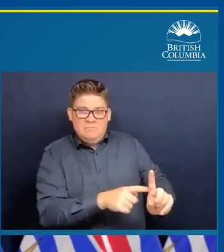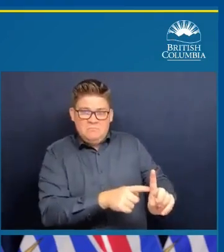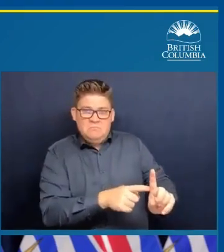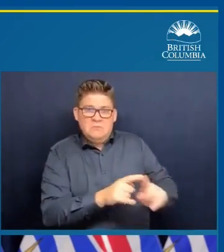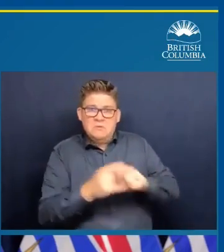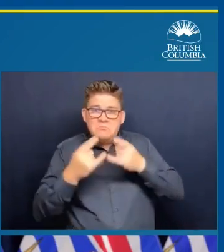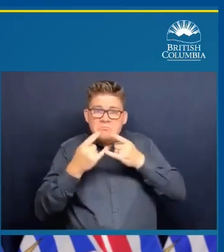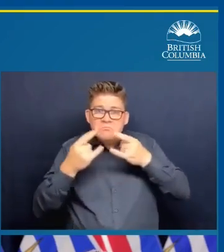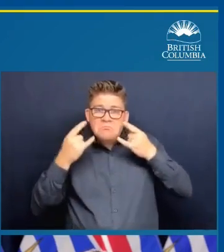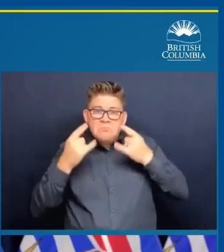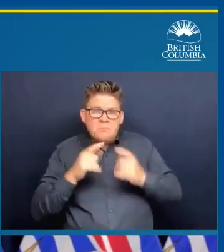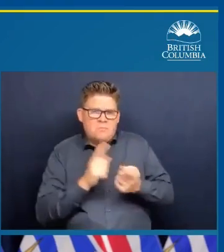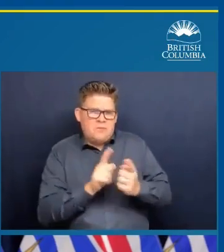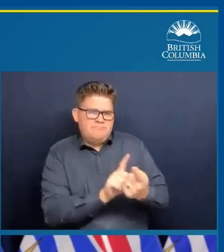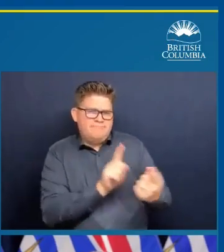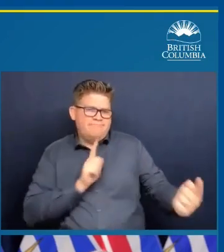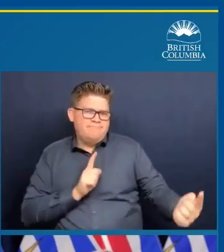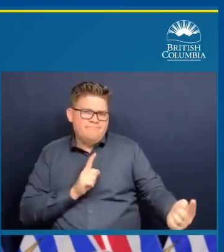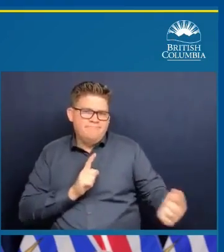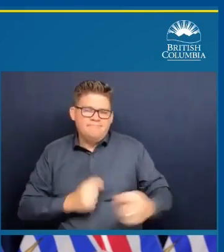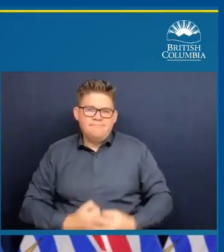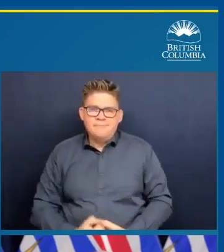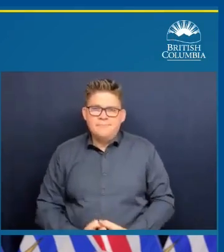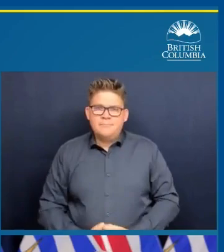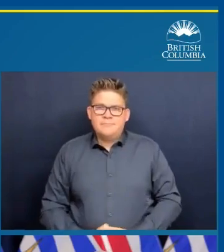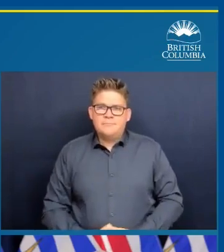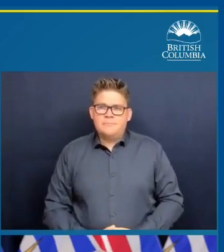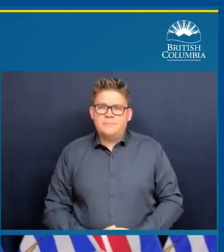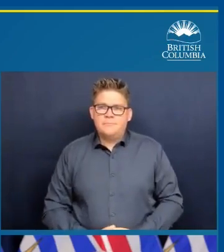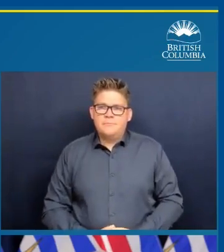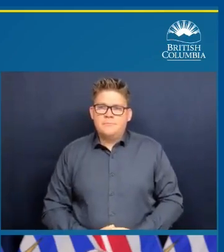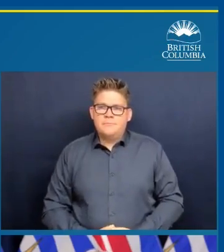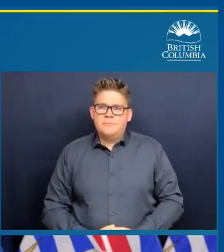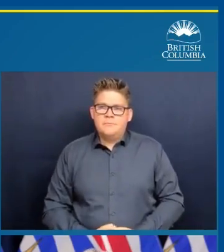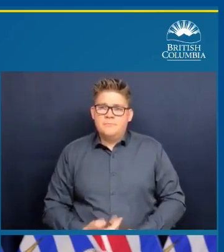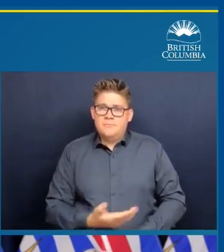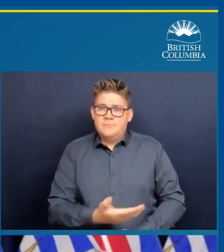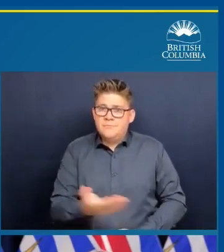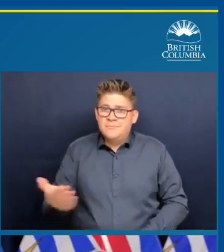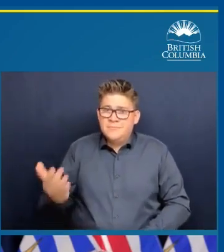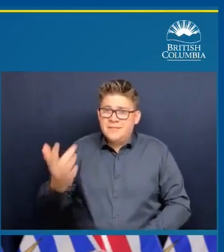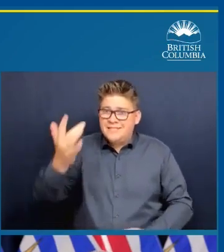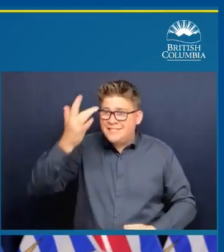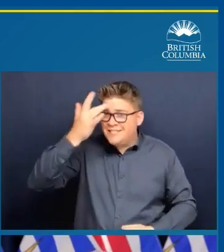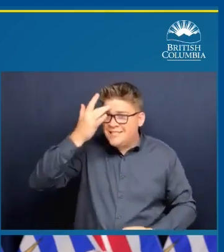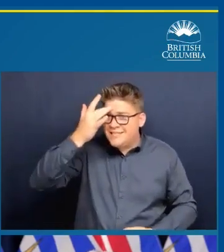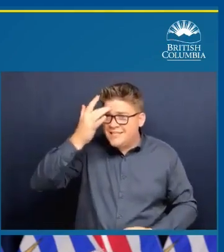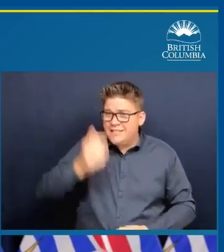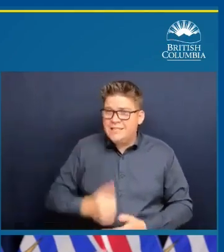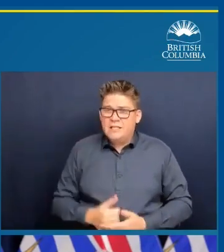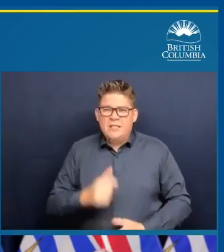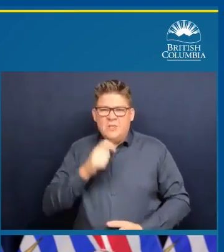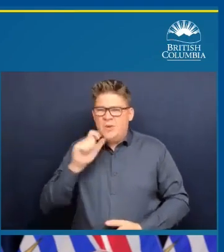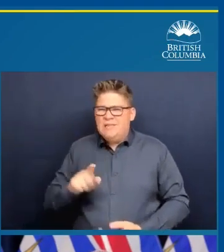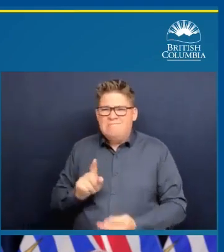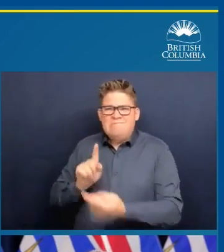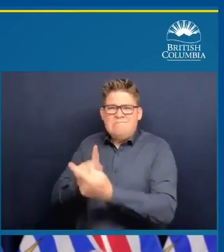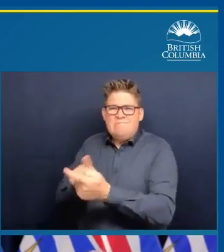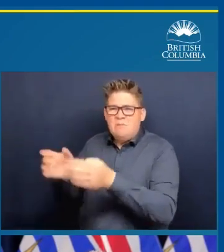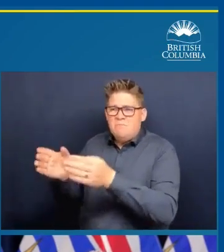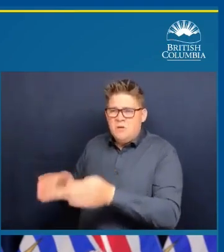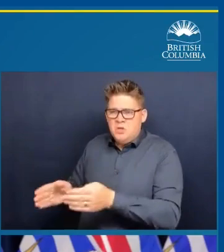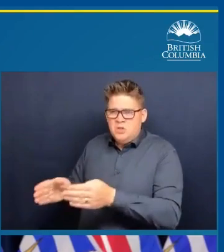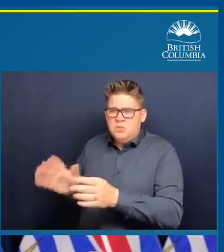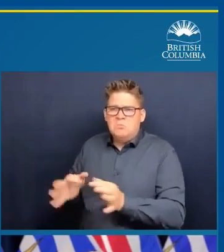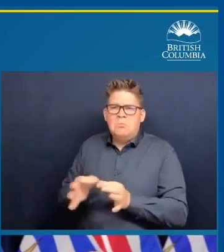If you're sick at all, postponing non-essential close contact with people who may be at higher risk, or at higher risk of getting